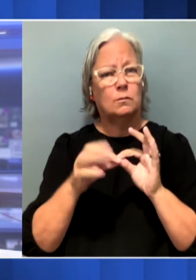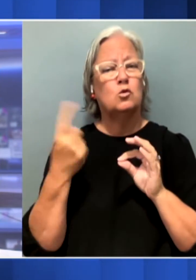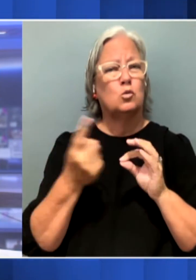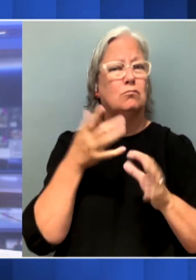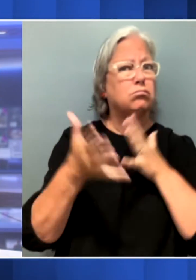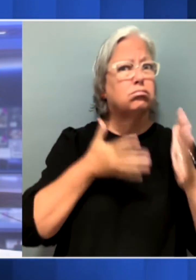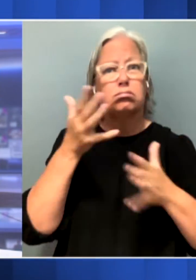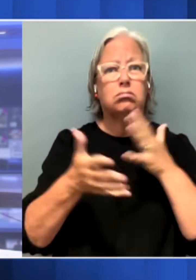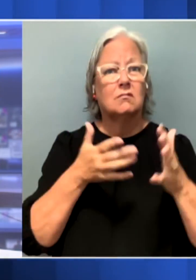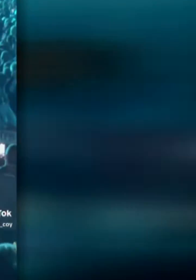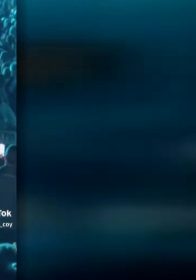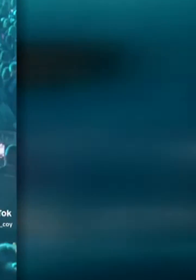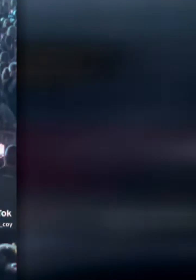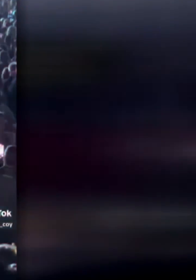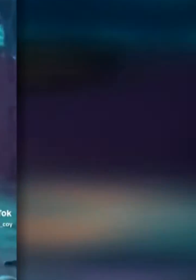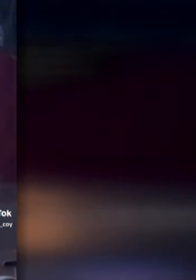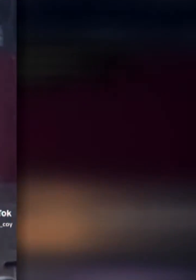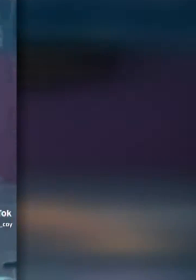including Pink.